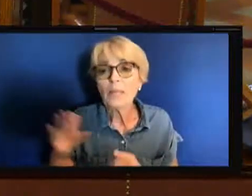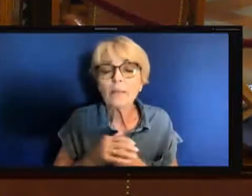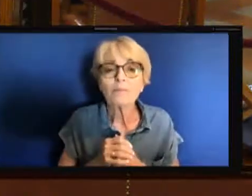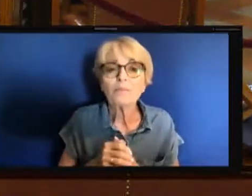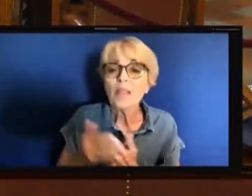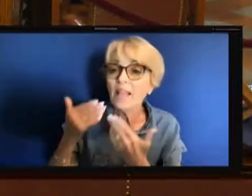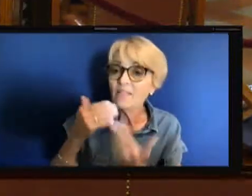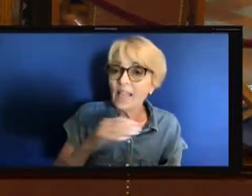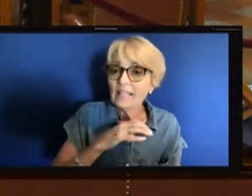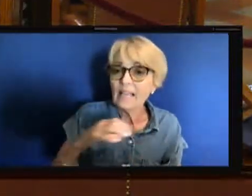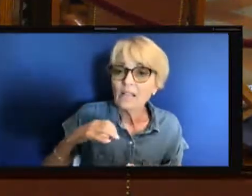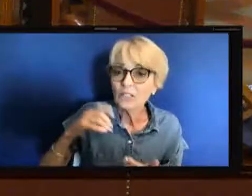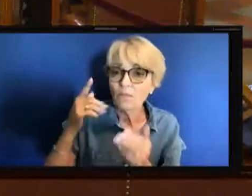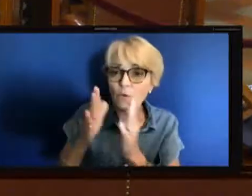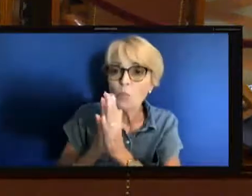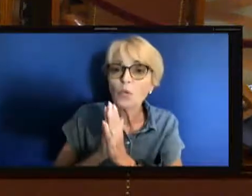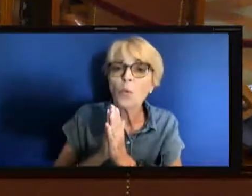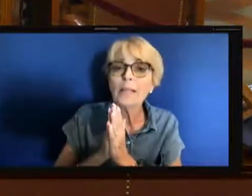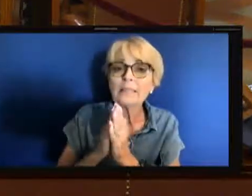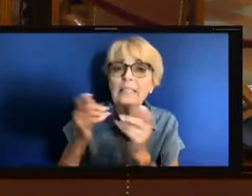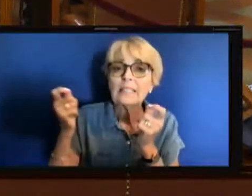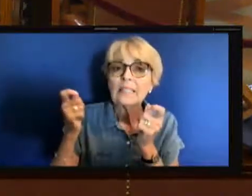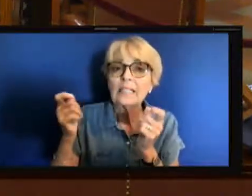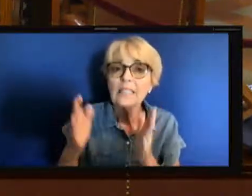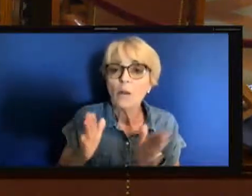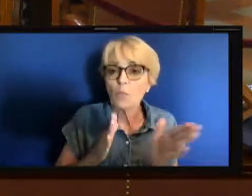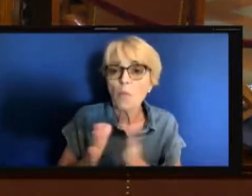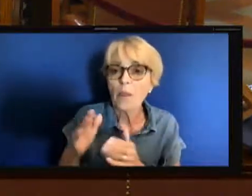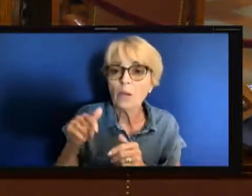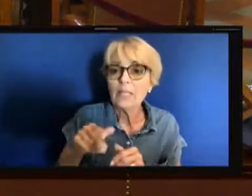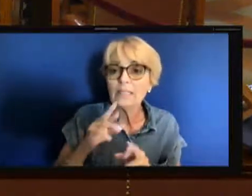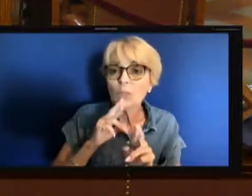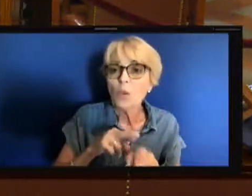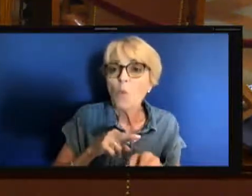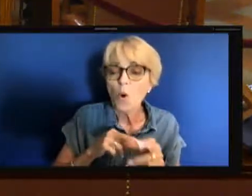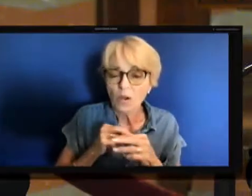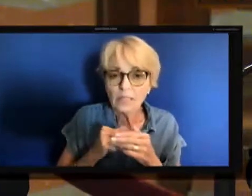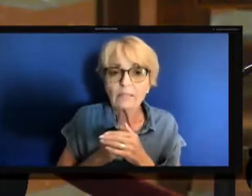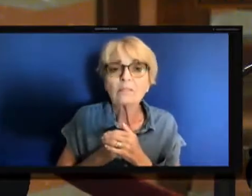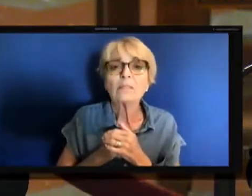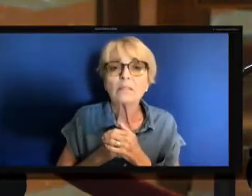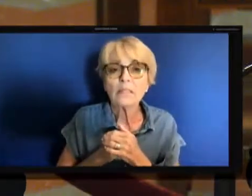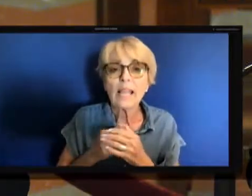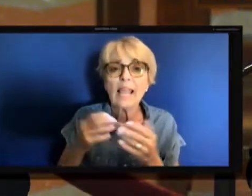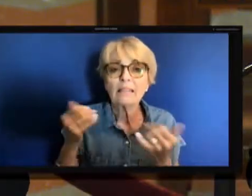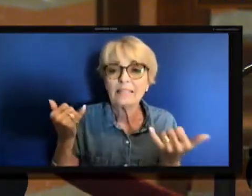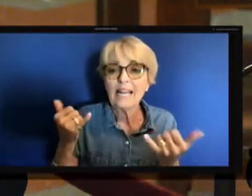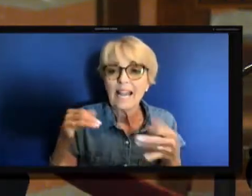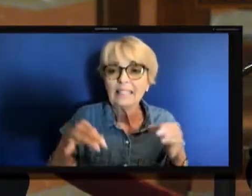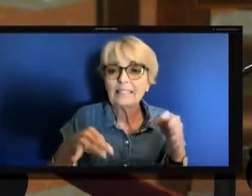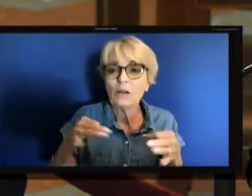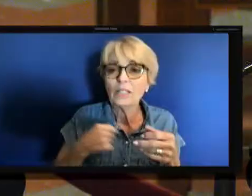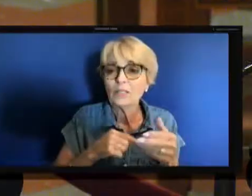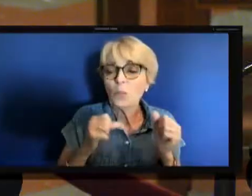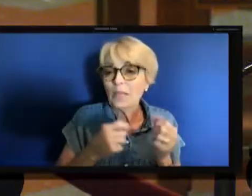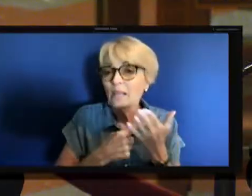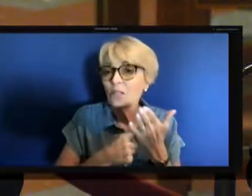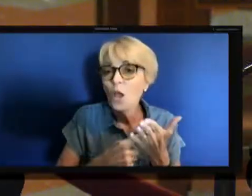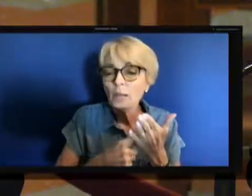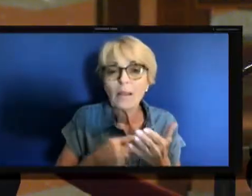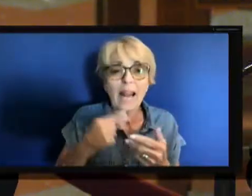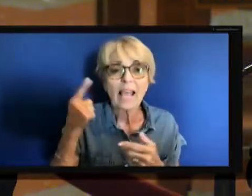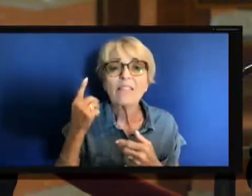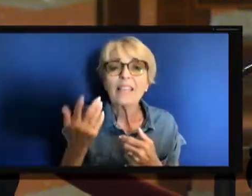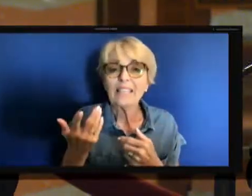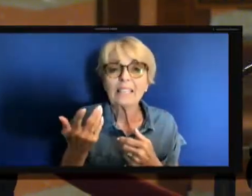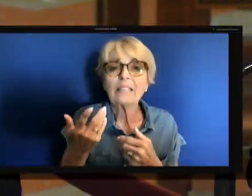for requesting that the controller prepare this report and then having today's hearing so that we could talk about it. I think, if nothing else, it's